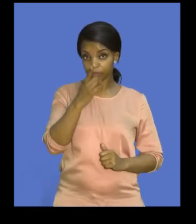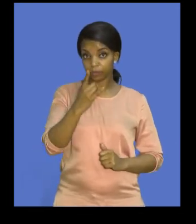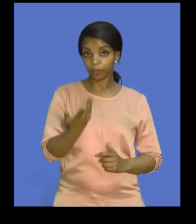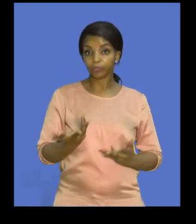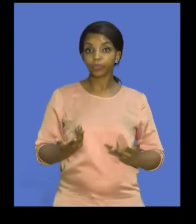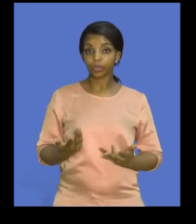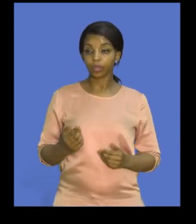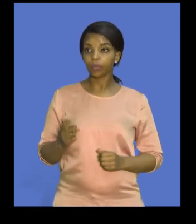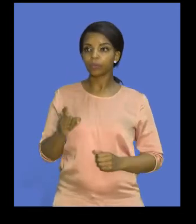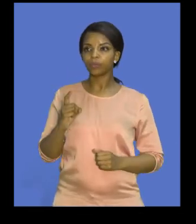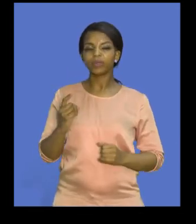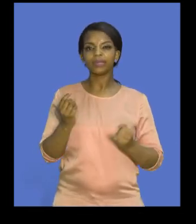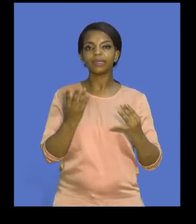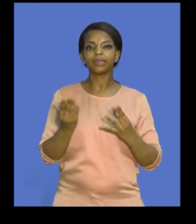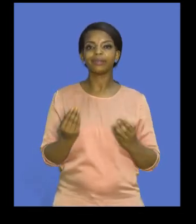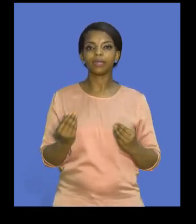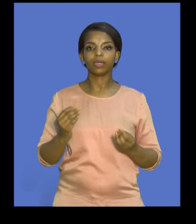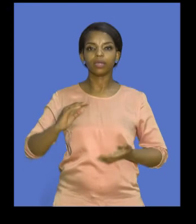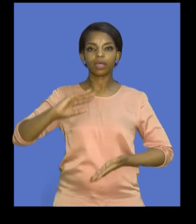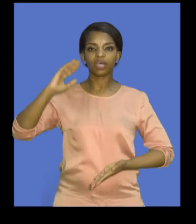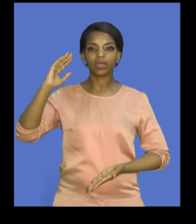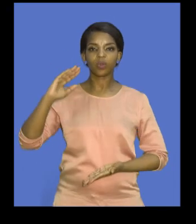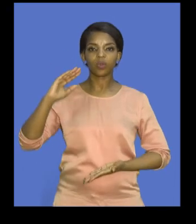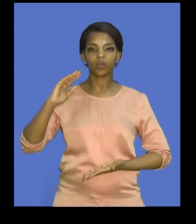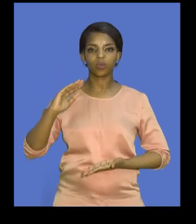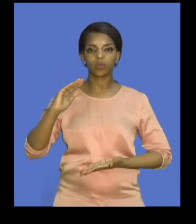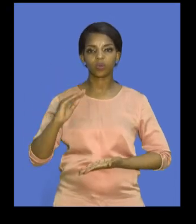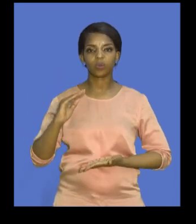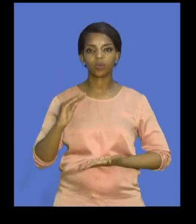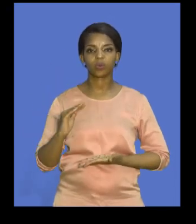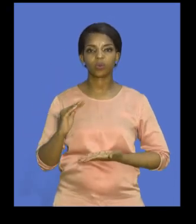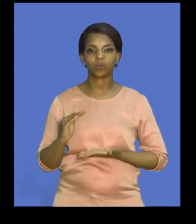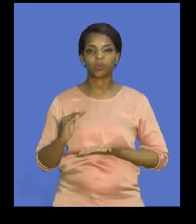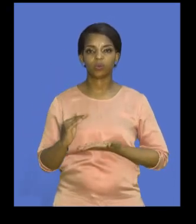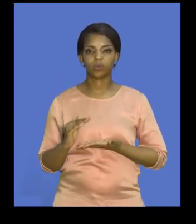okay? So the electrostatic force decreases.